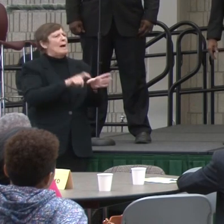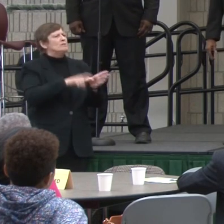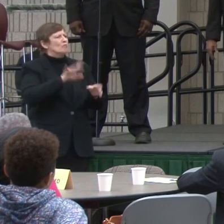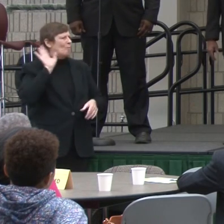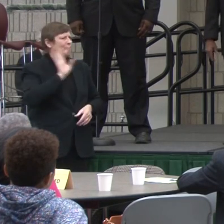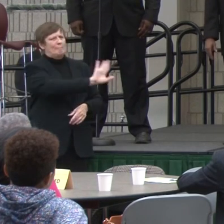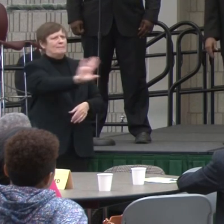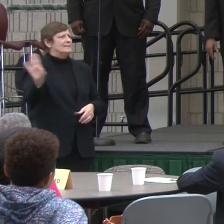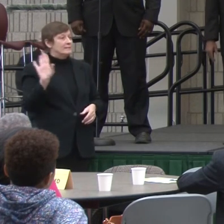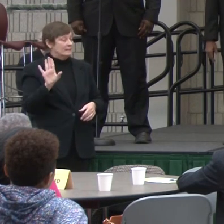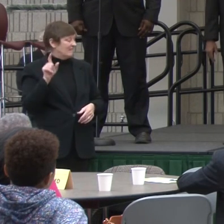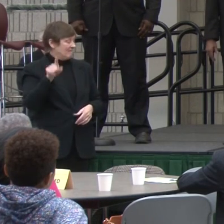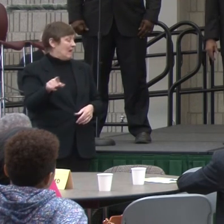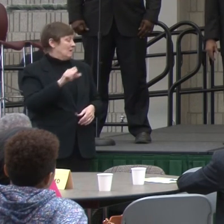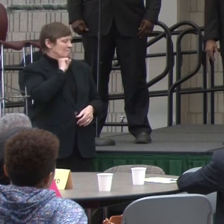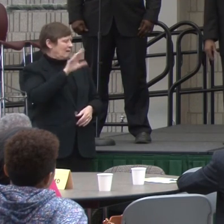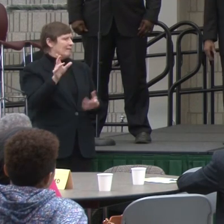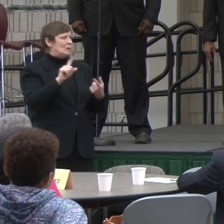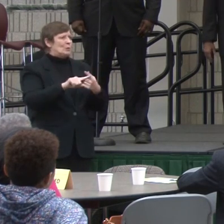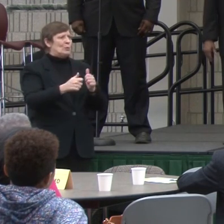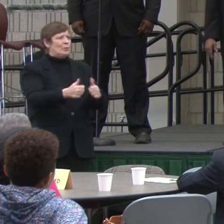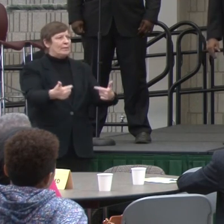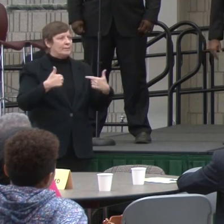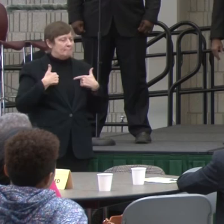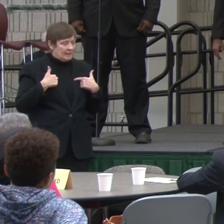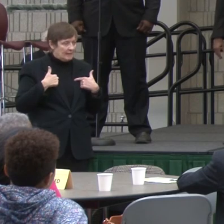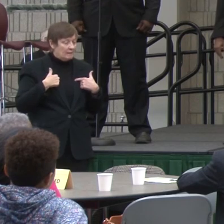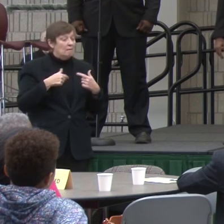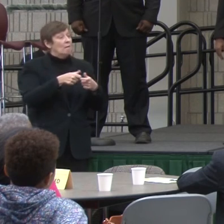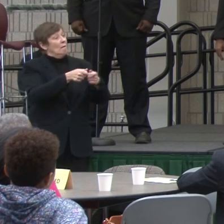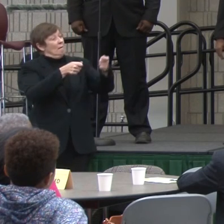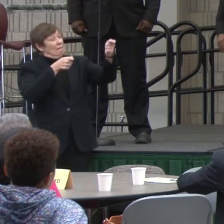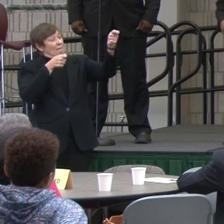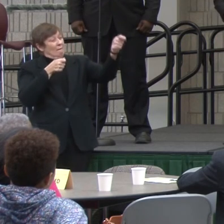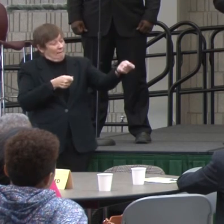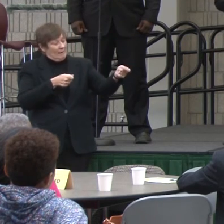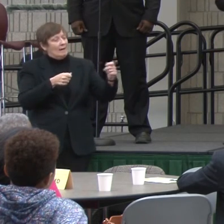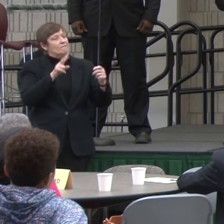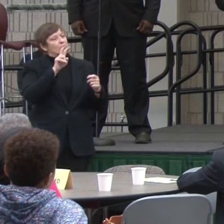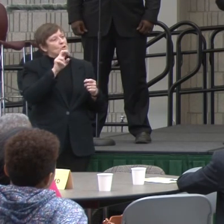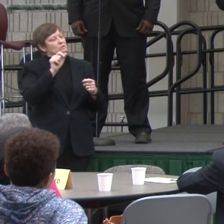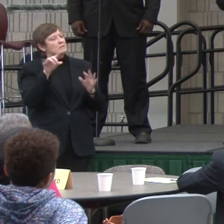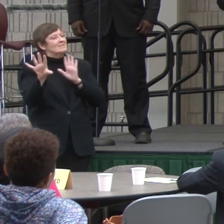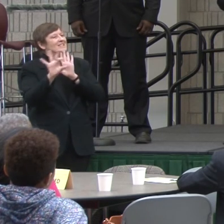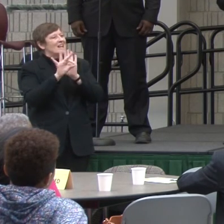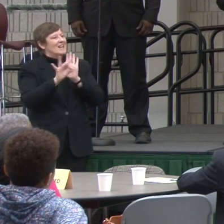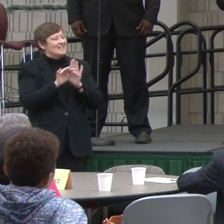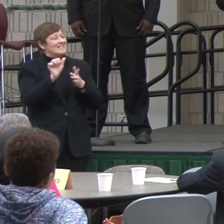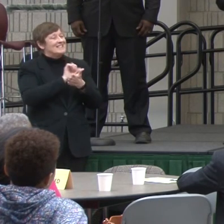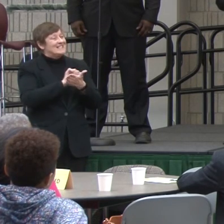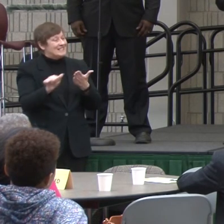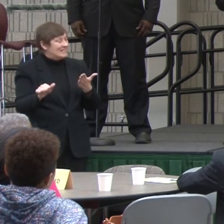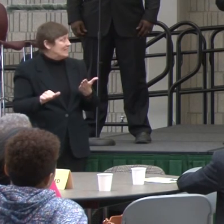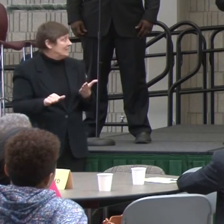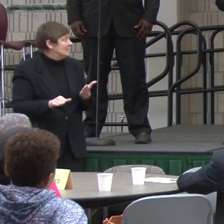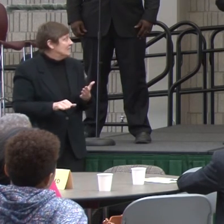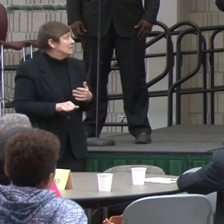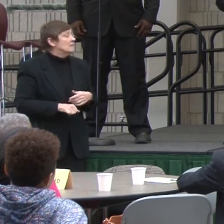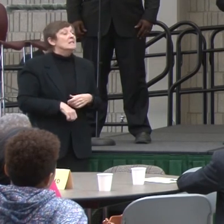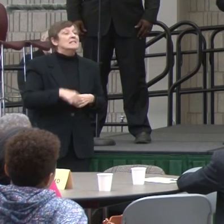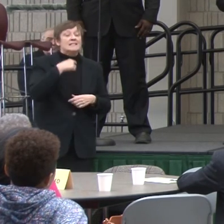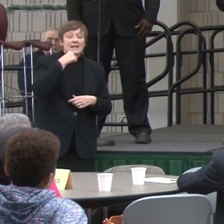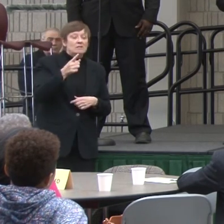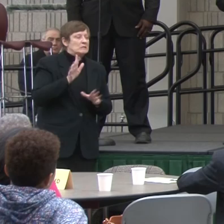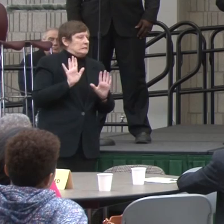proclaims it has nothing to do with me. The section of the Torah which contains verses about selective seeing. The Torah which tells us to